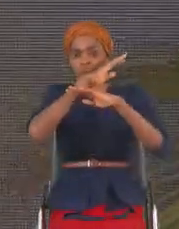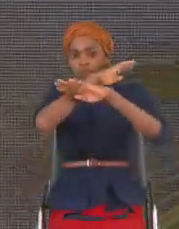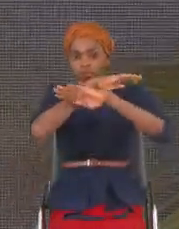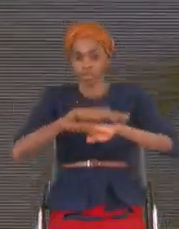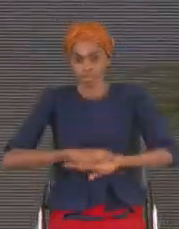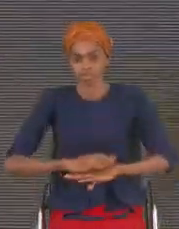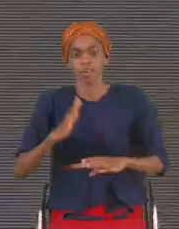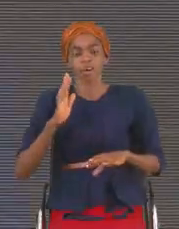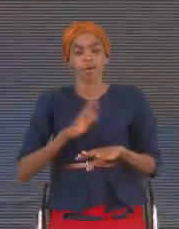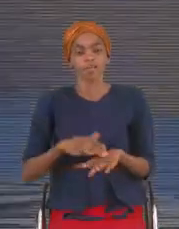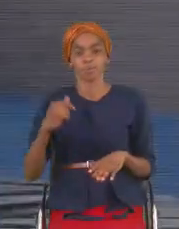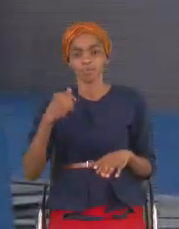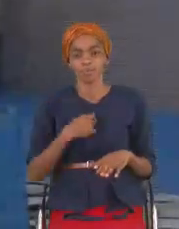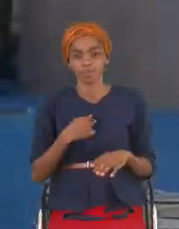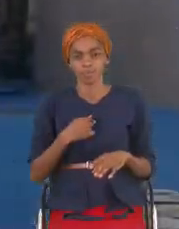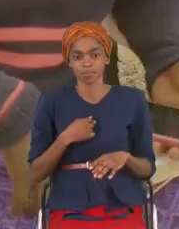Verse 10.